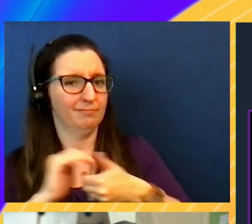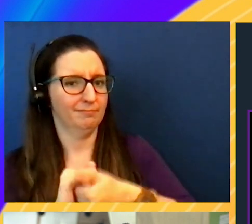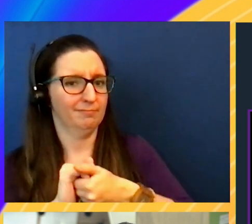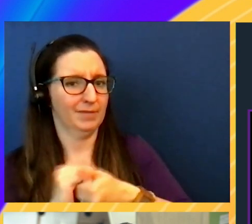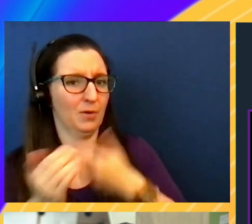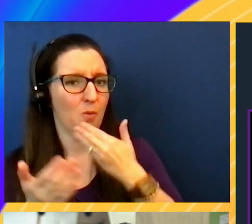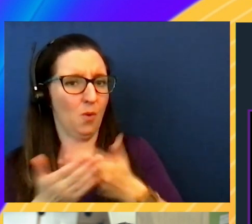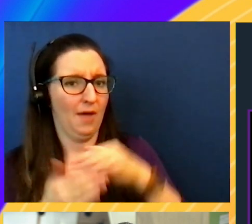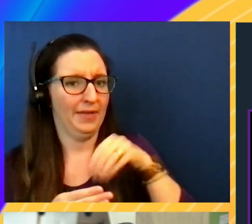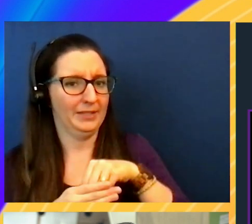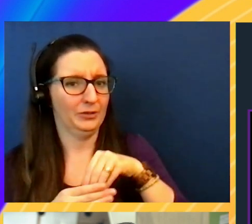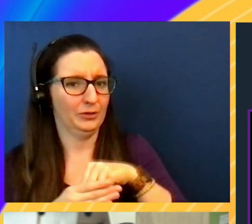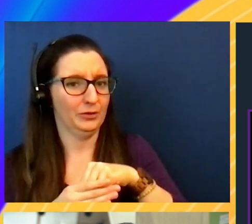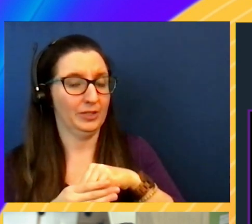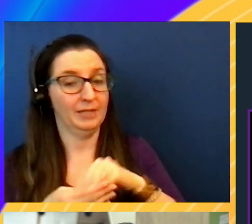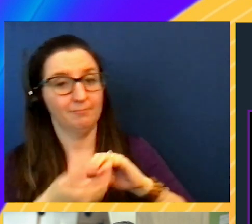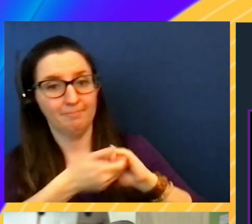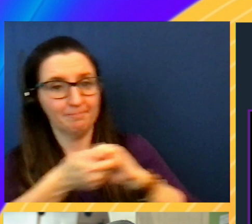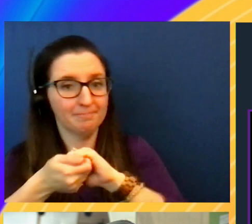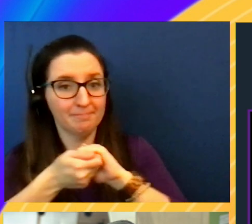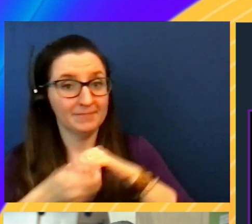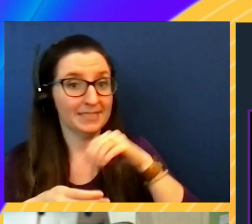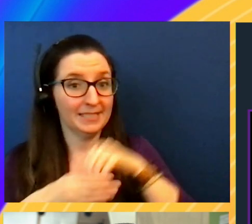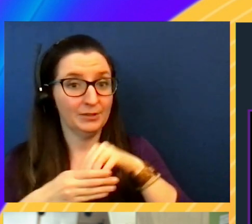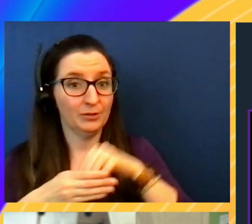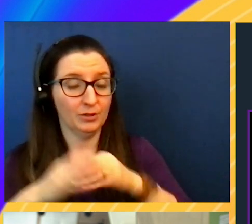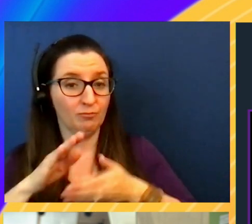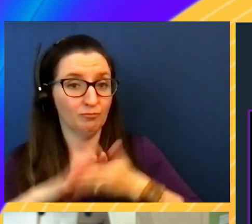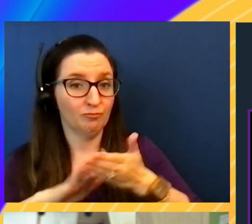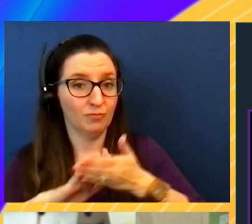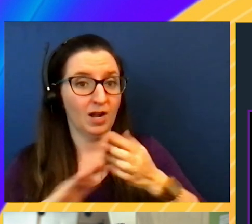collaboration internally allows for, I think, the collaboration that we